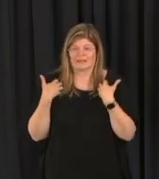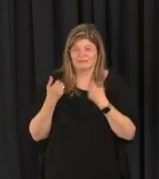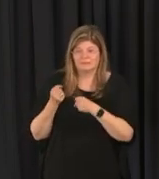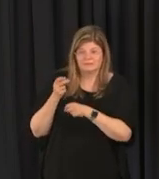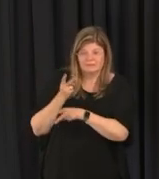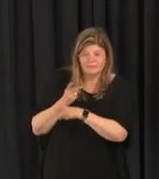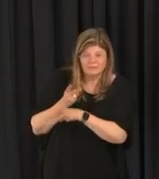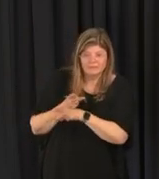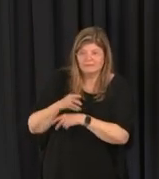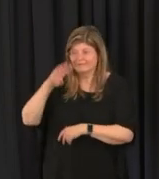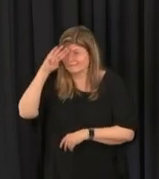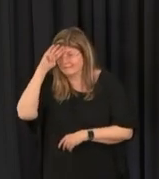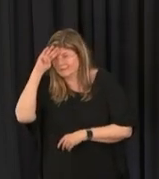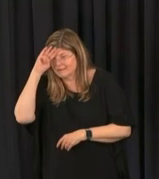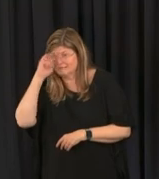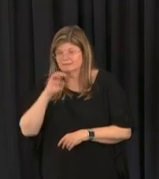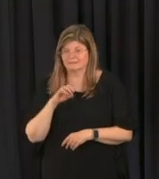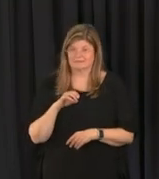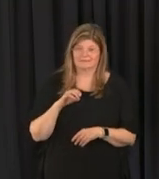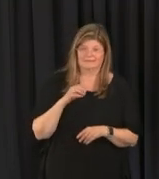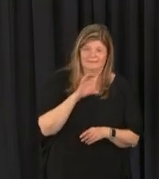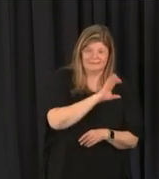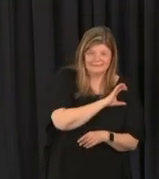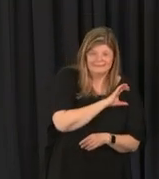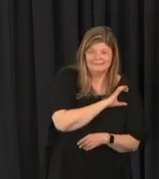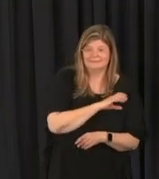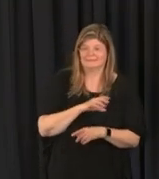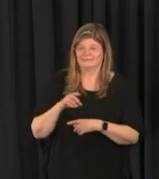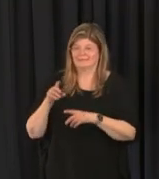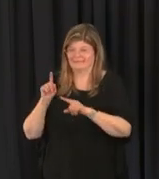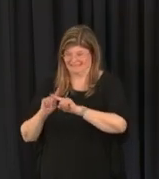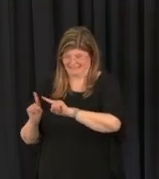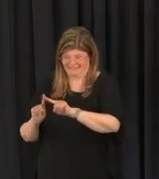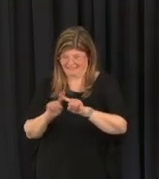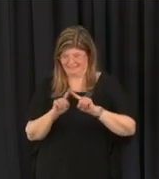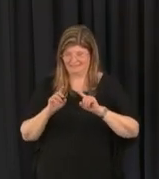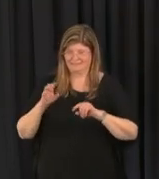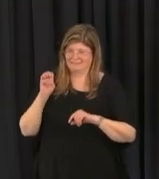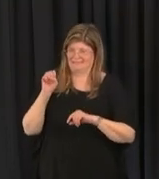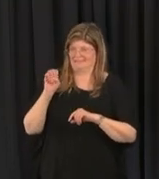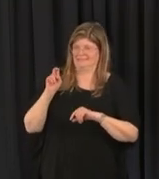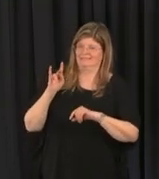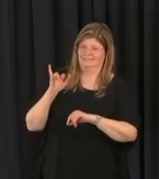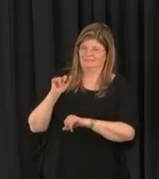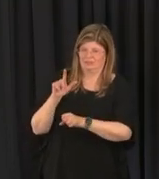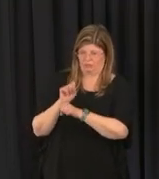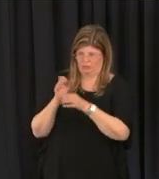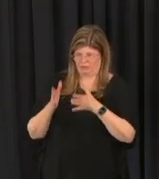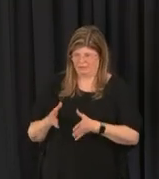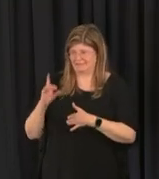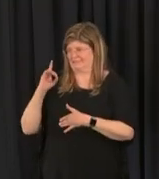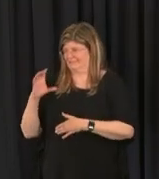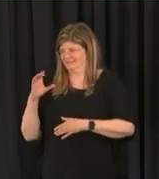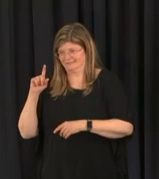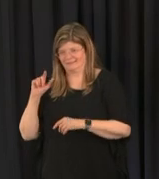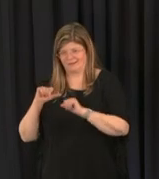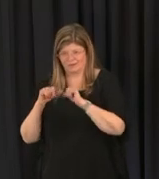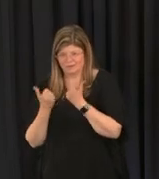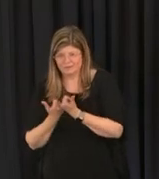EMS services, the Metropolitan Police Department, and other district government agency workers at the Department of